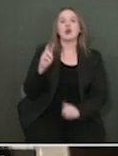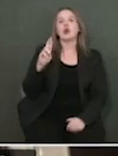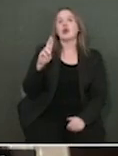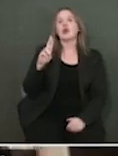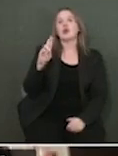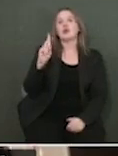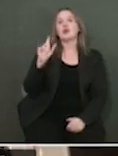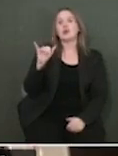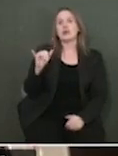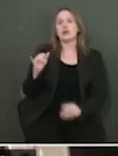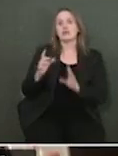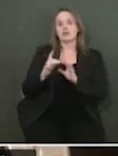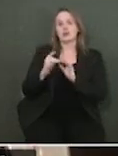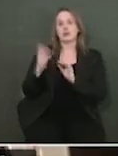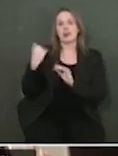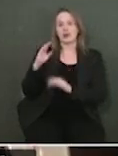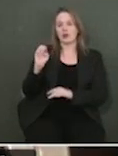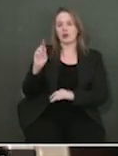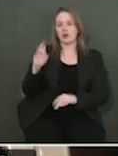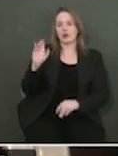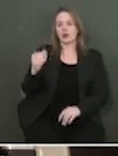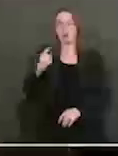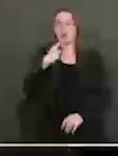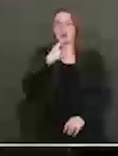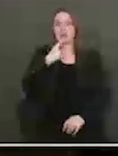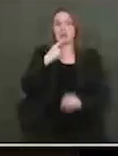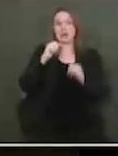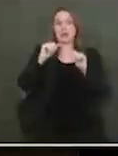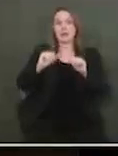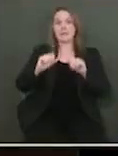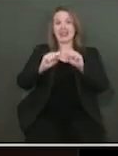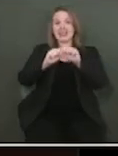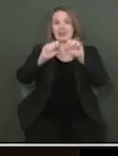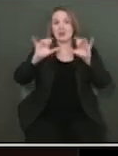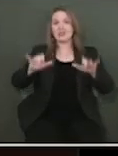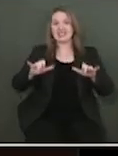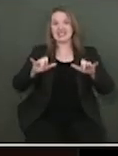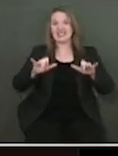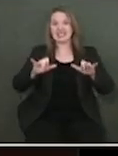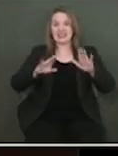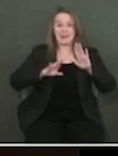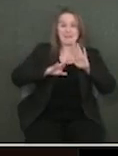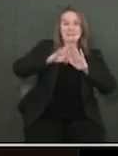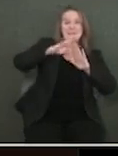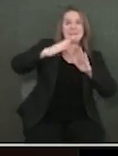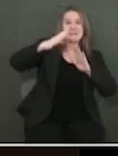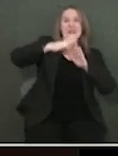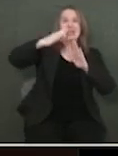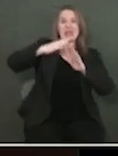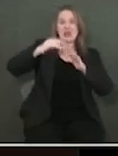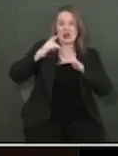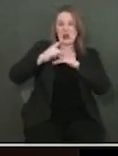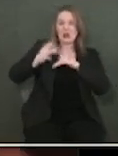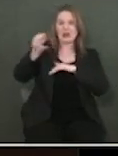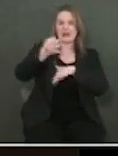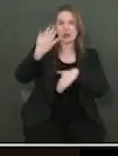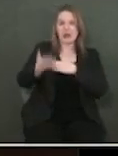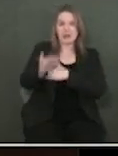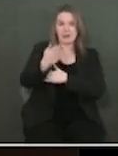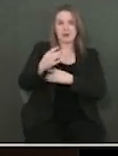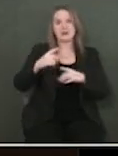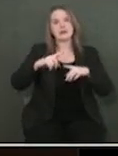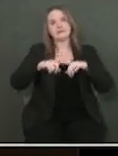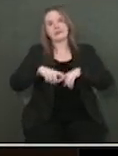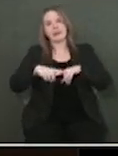in your opening remarks, you mentioned ERCOT said that there might be a system-wide peak early Friday morning. It kind of depends on when we get, how low we